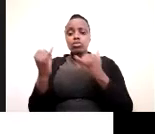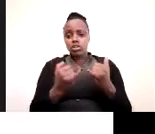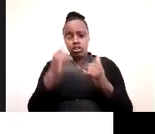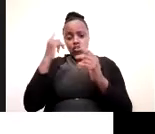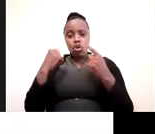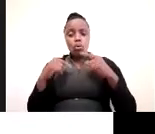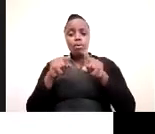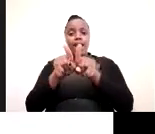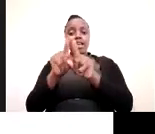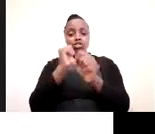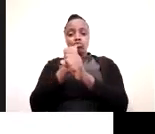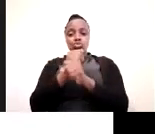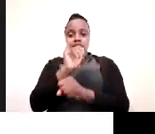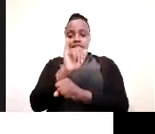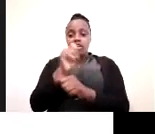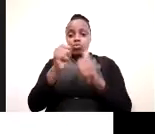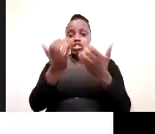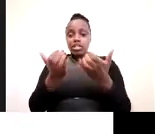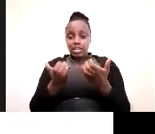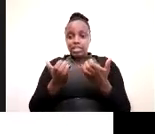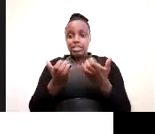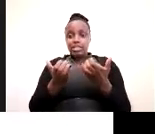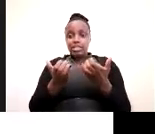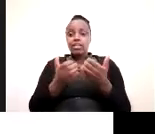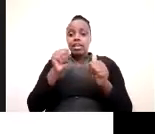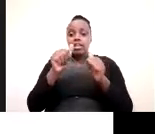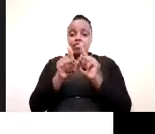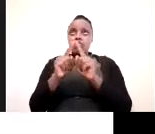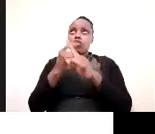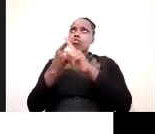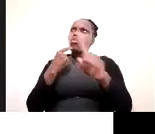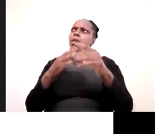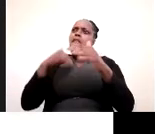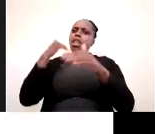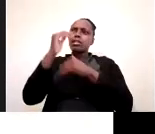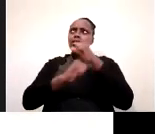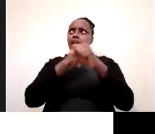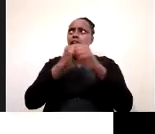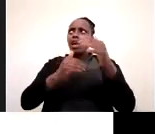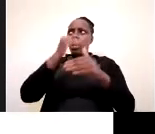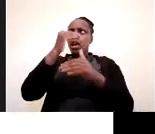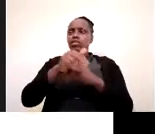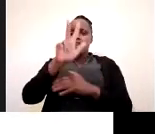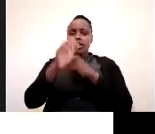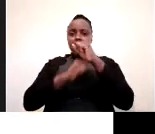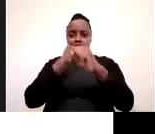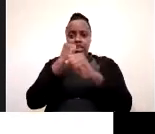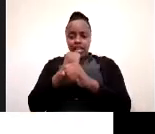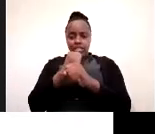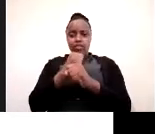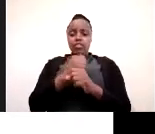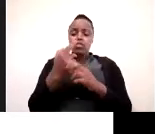to the European rules, that means that as from next year, after a 3 years of transitionary